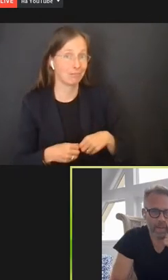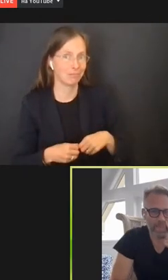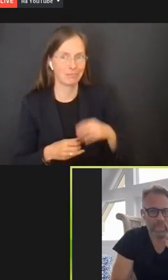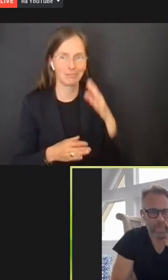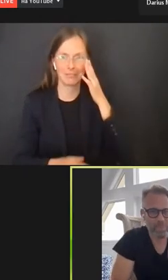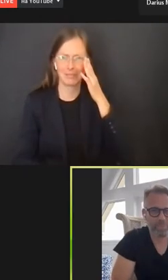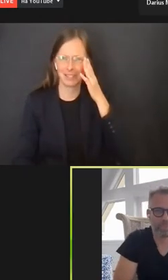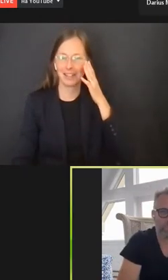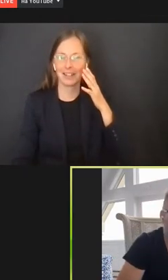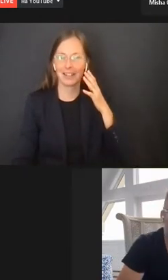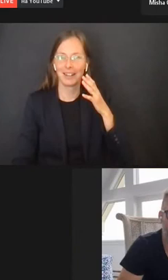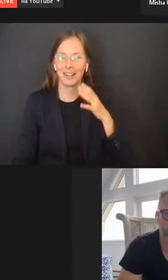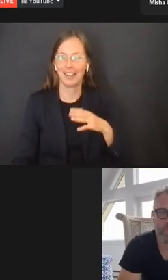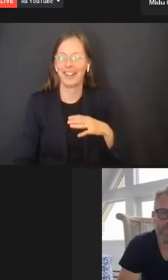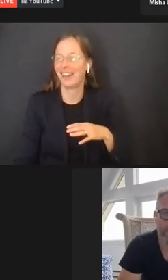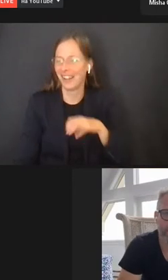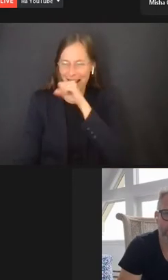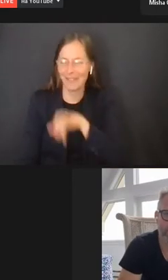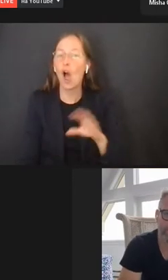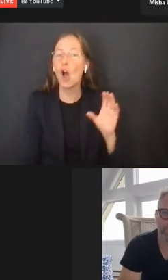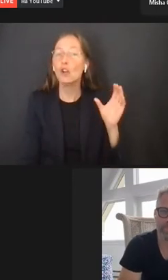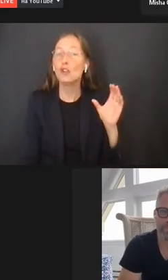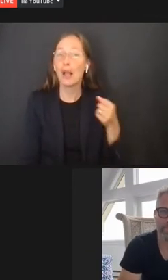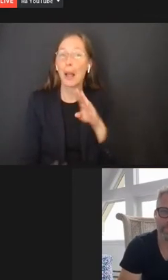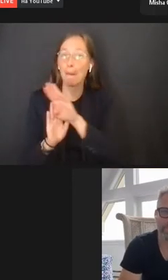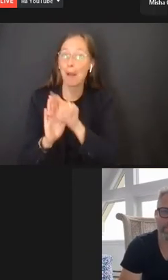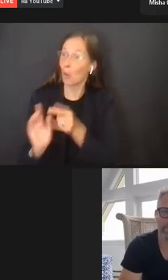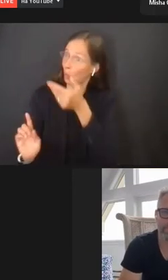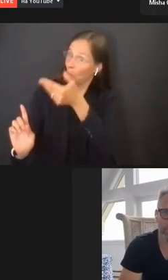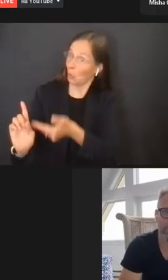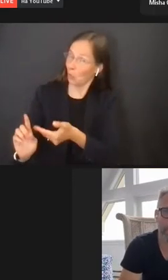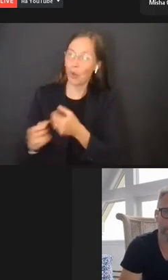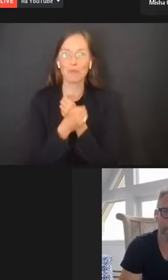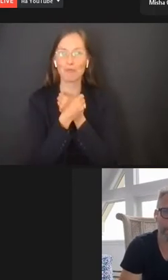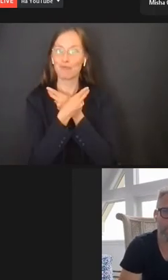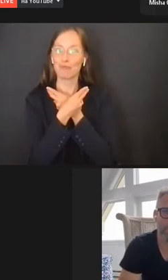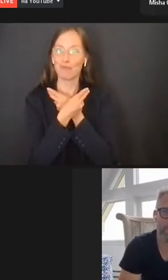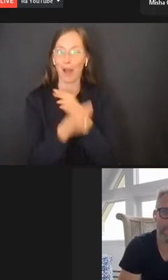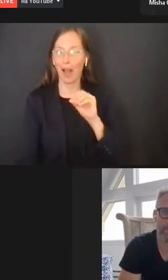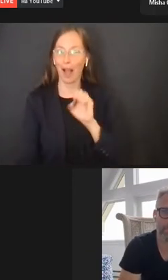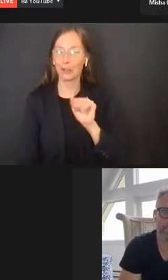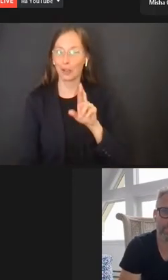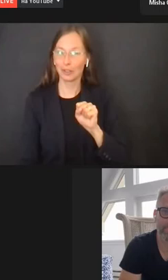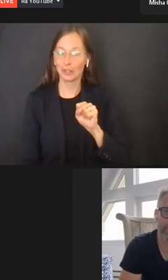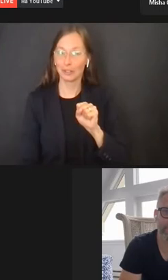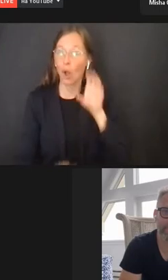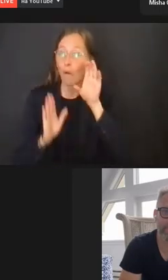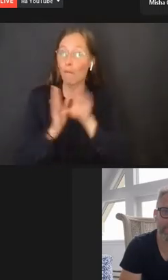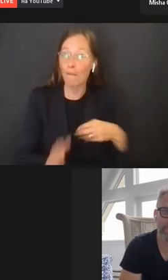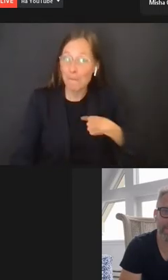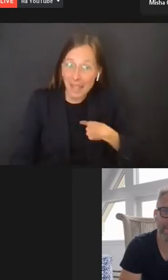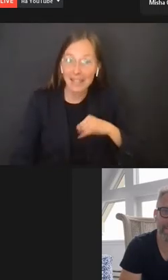I think Charlie's background of you is one in a tuxedo at the Oscars And his photo that he has of me is